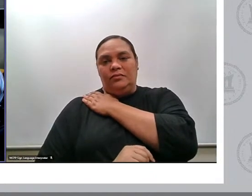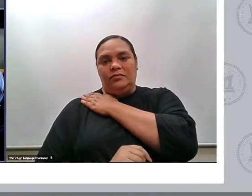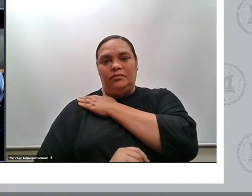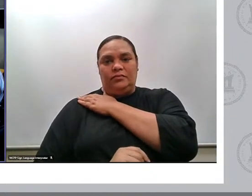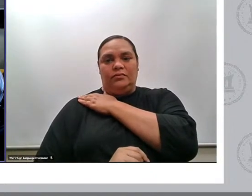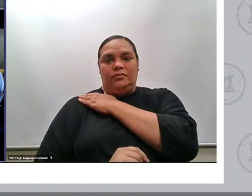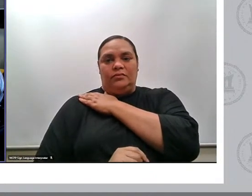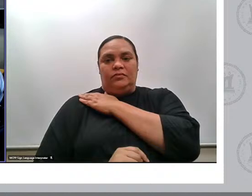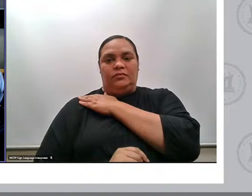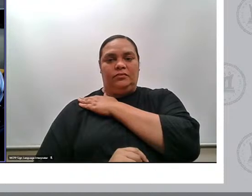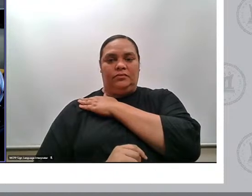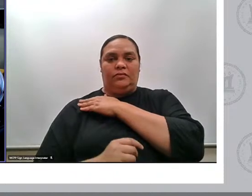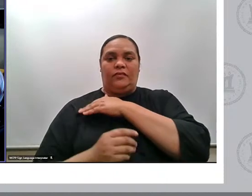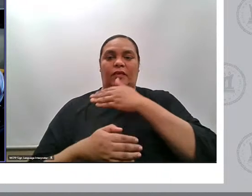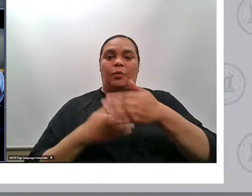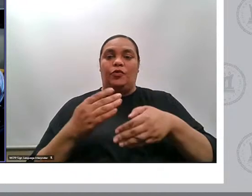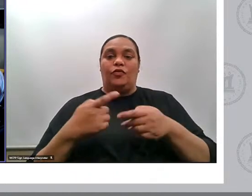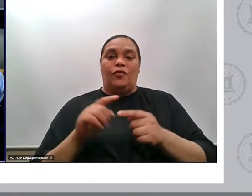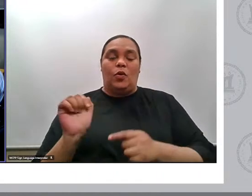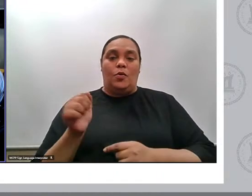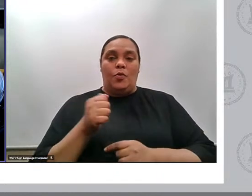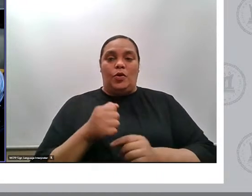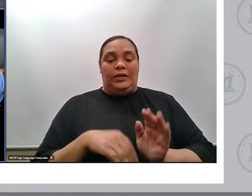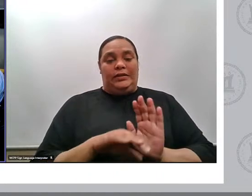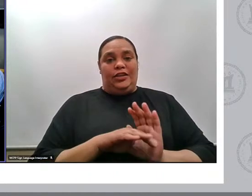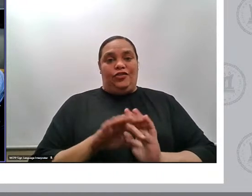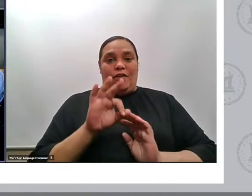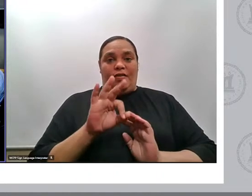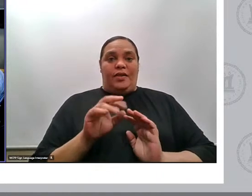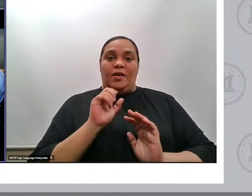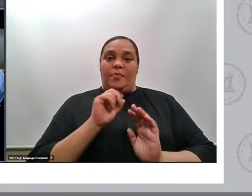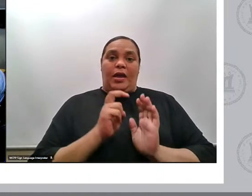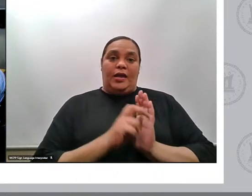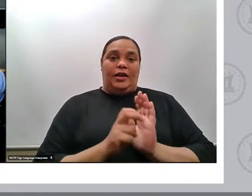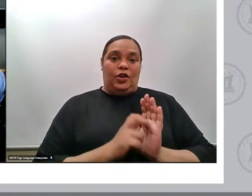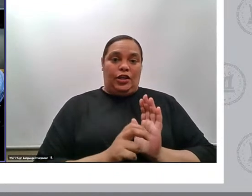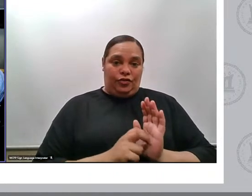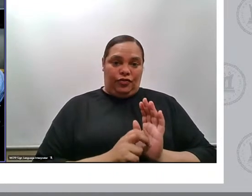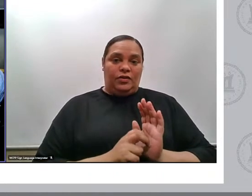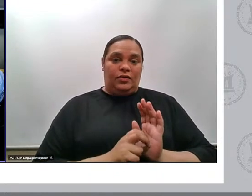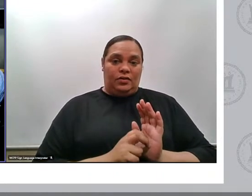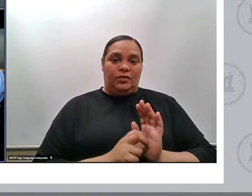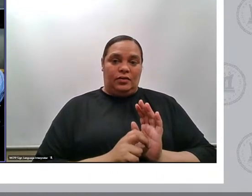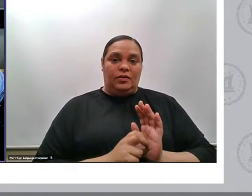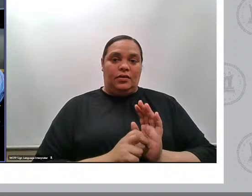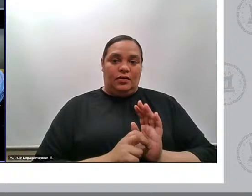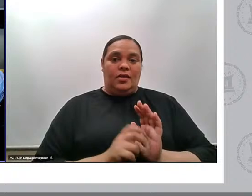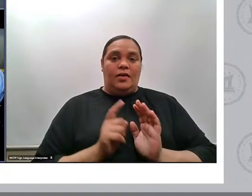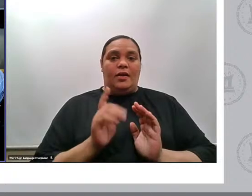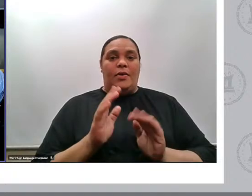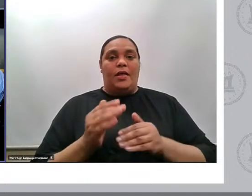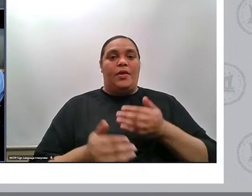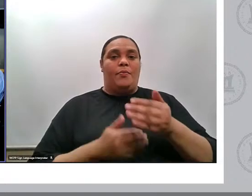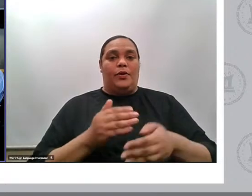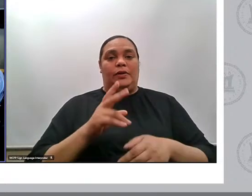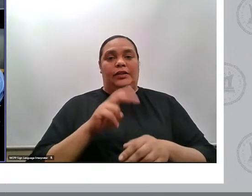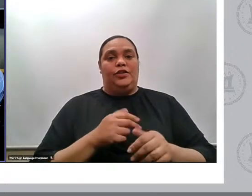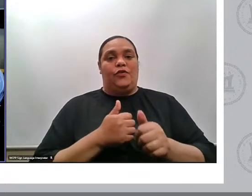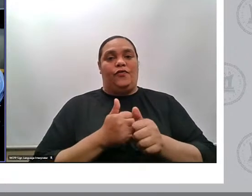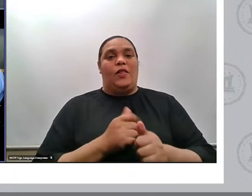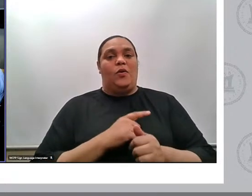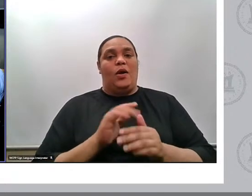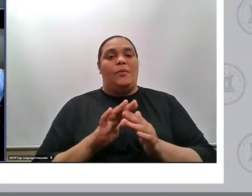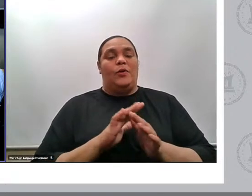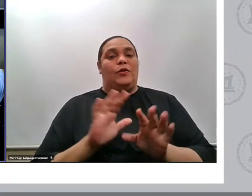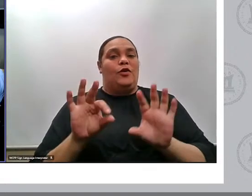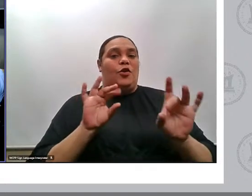Procedure for appointment. Section 3 of the regulations details the process that needs to be followed in terms of the